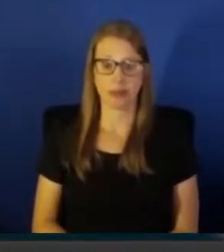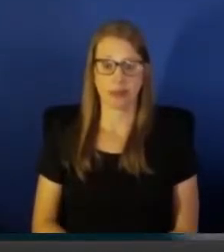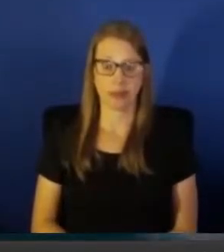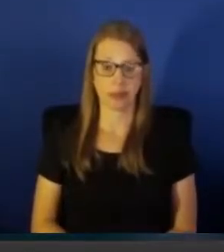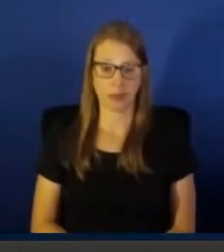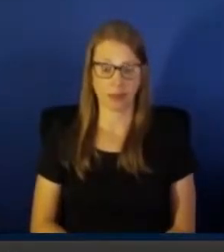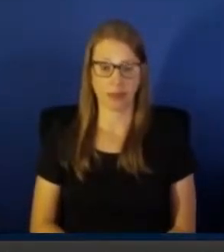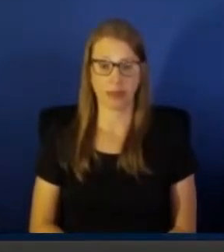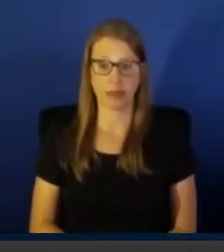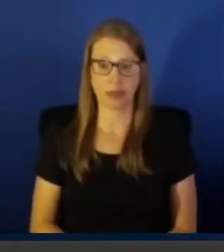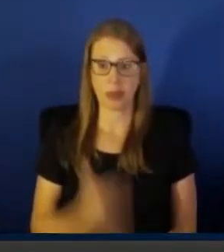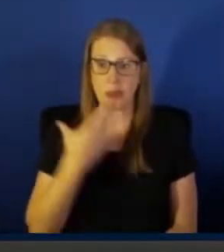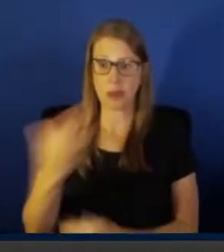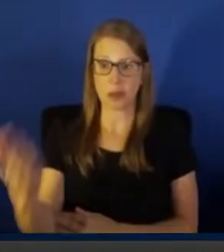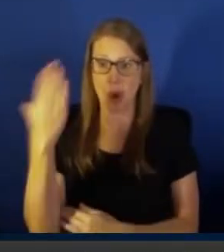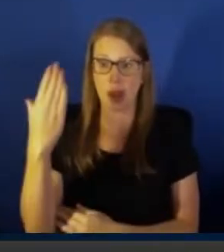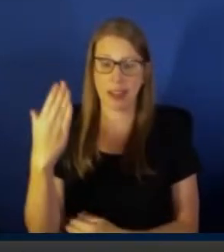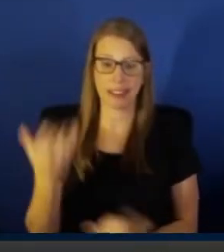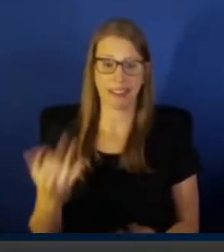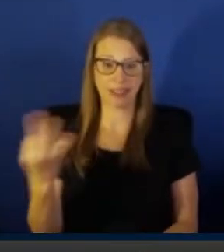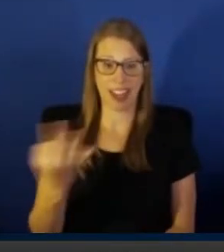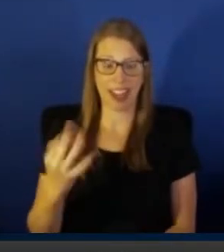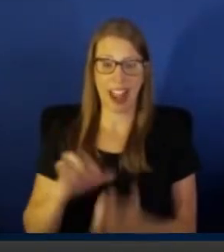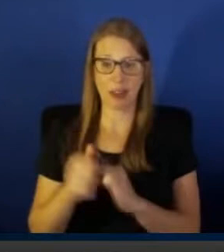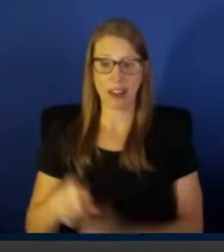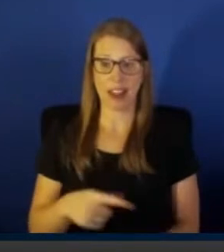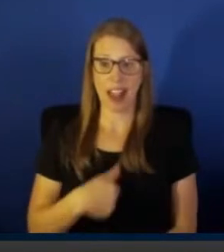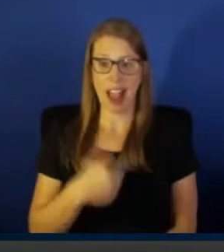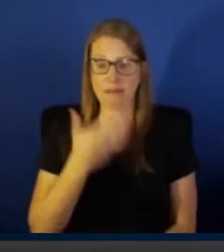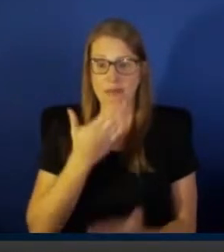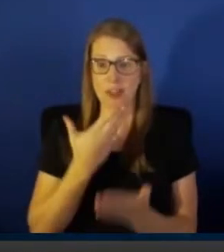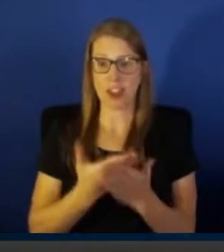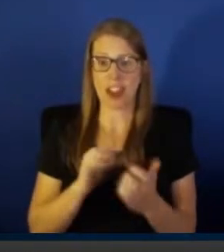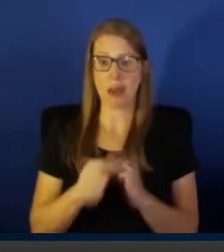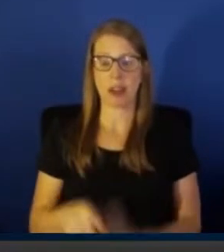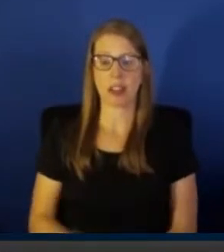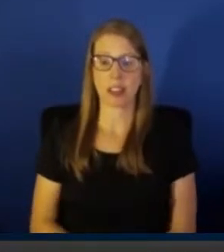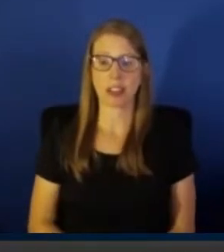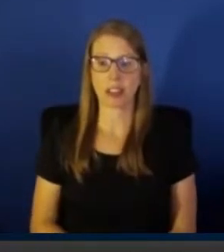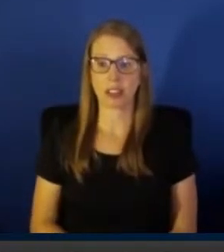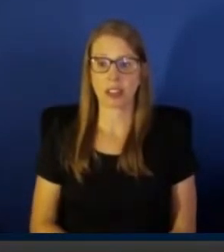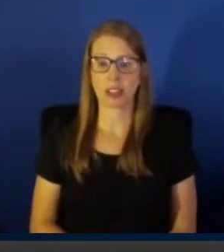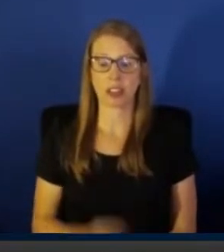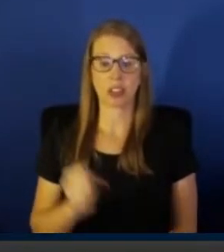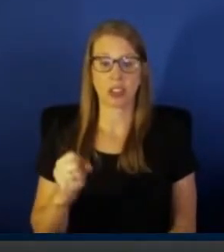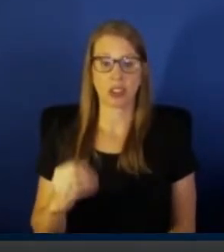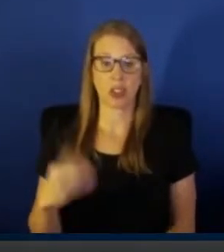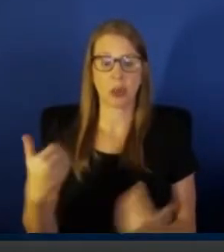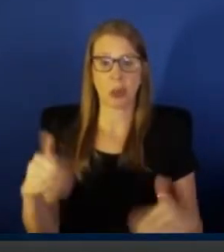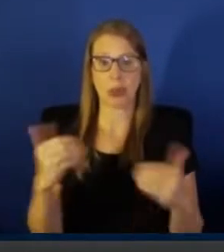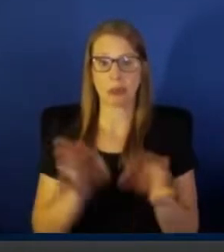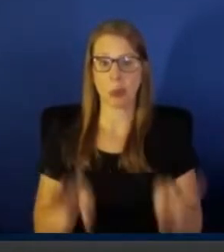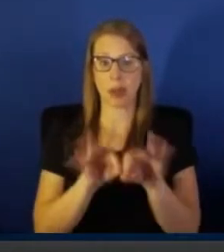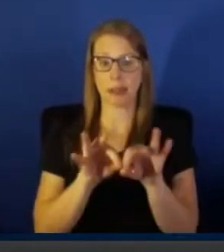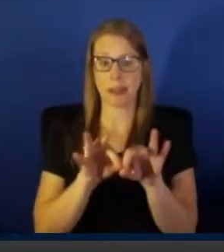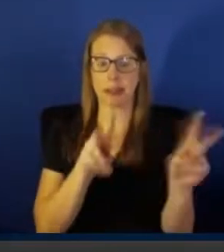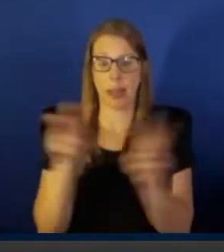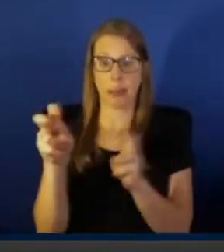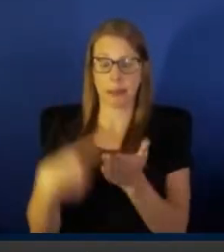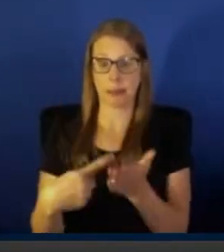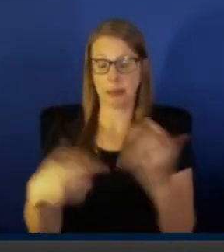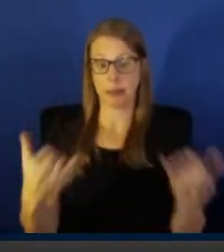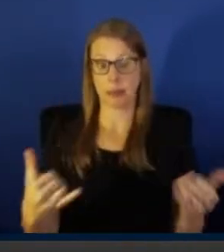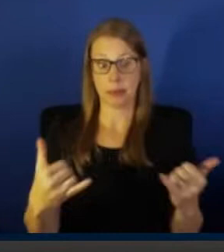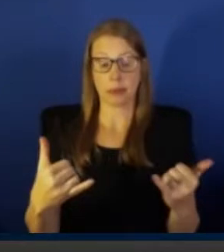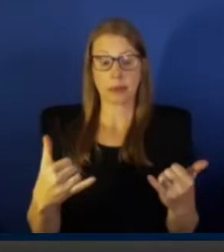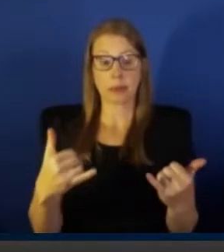Hawkinson, this morning. Good morning on this Friday. How are you? I am good. How are you? Good. Yeah, such an apropos topic right now, talking about COVID, when we